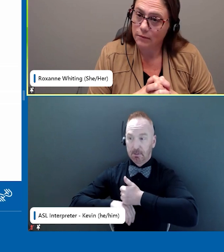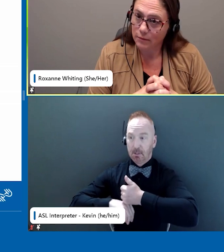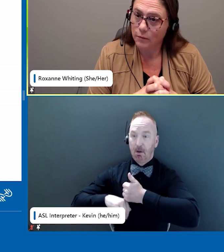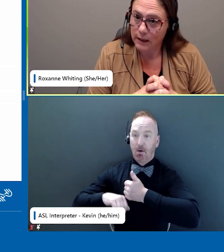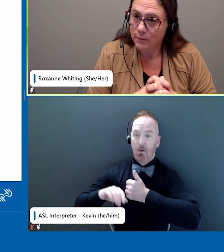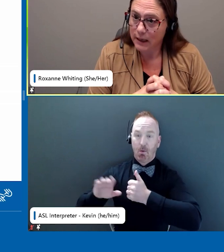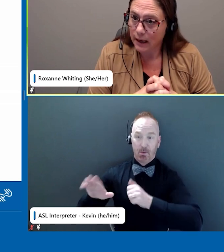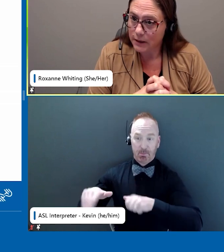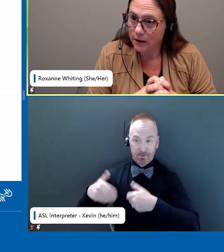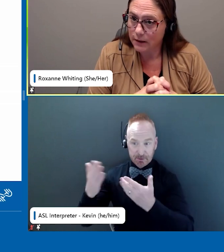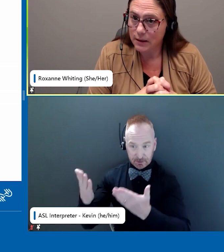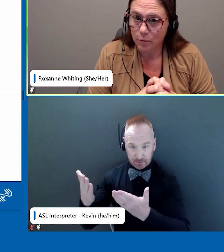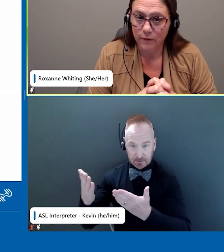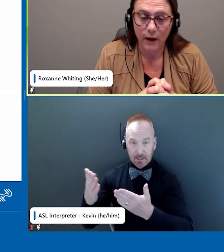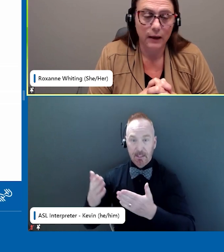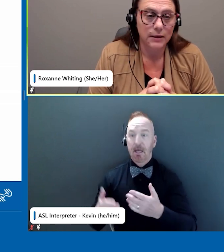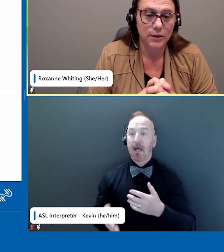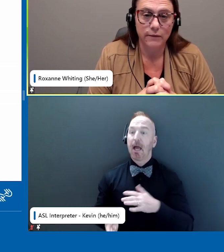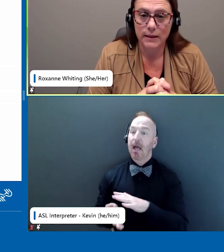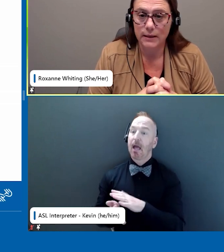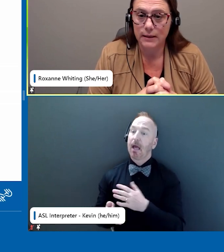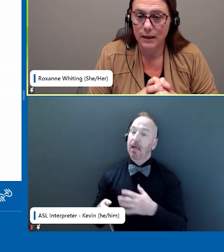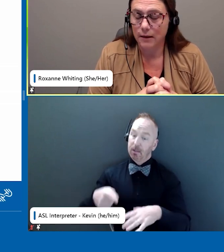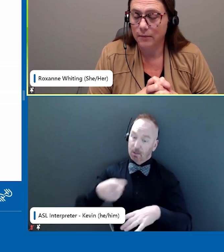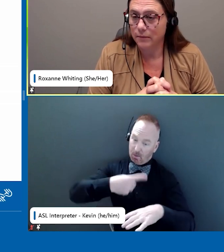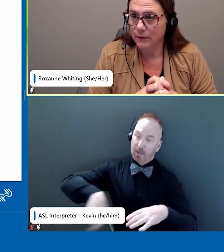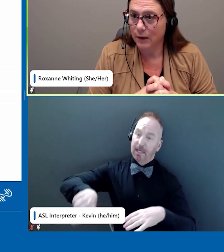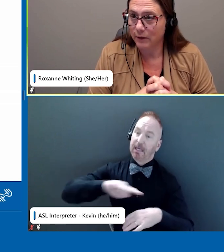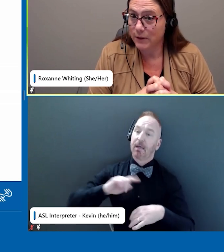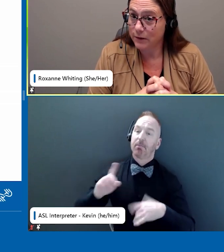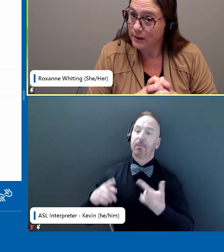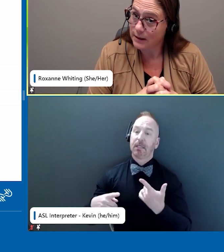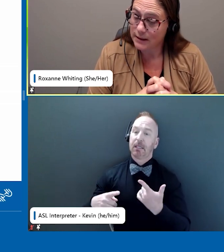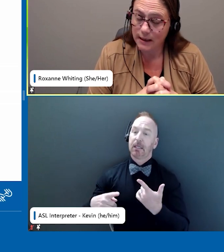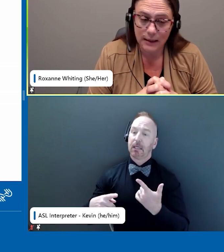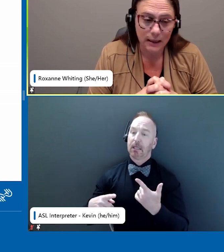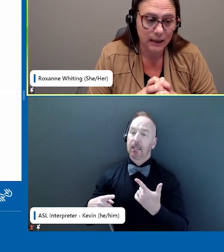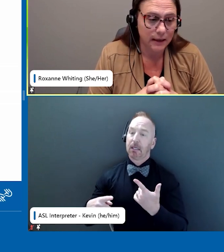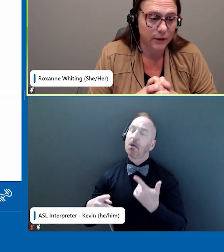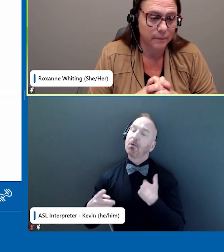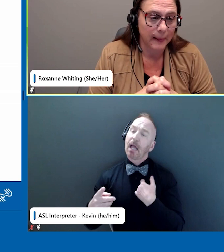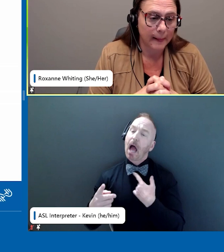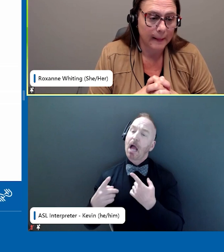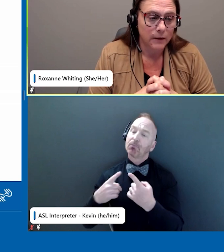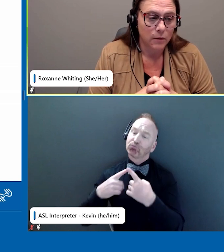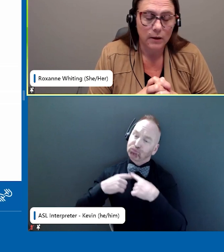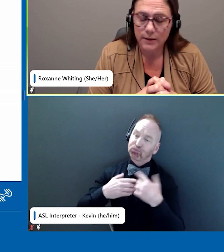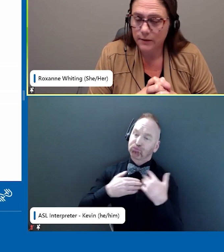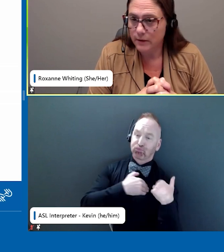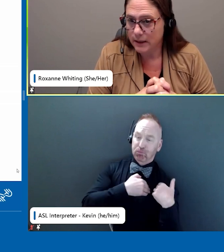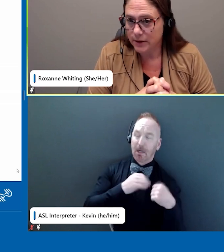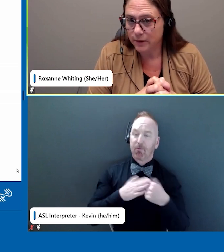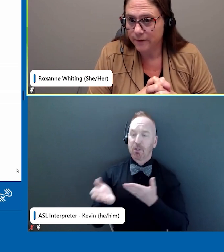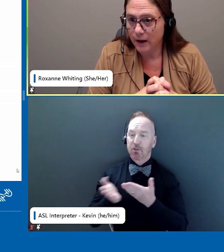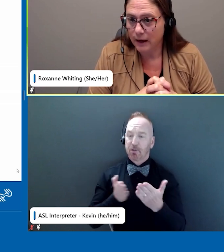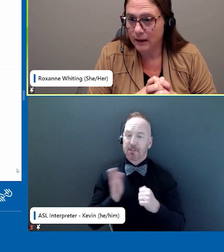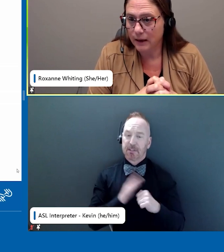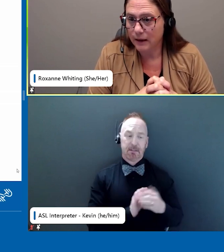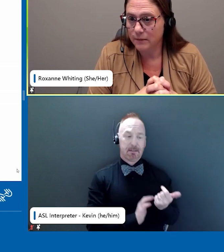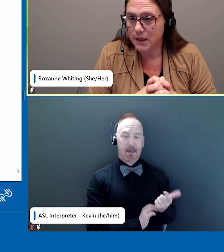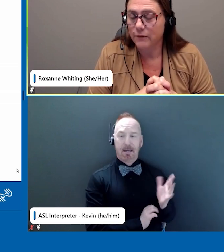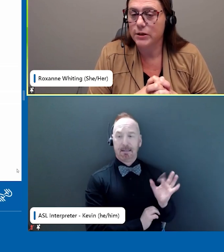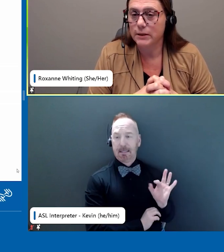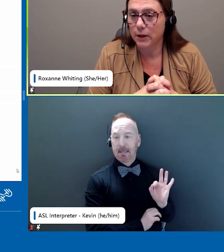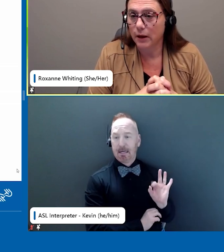and we can be counted on to provide the services that we've been doing since 1997. We're also a